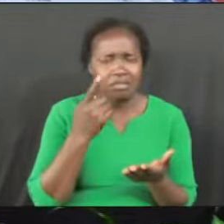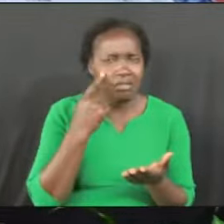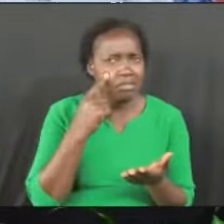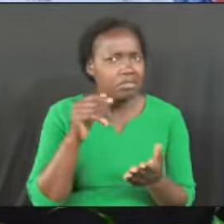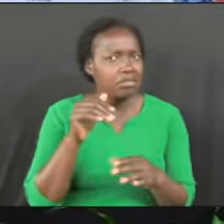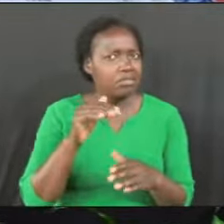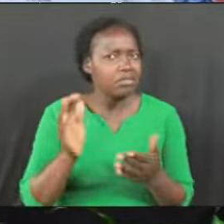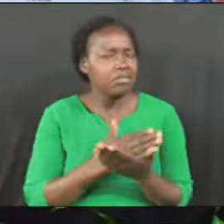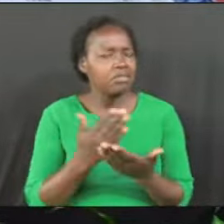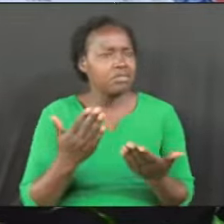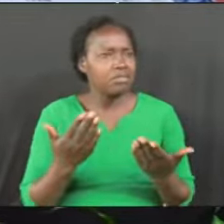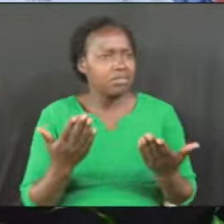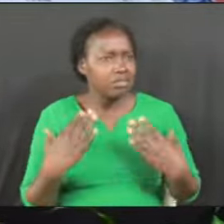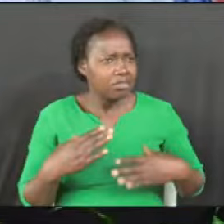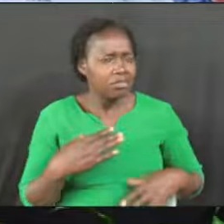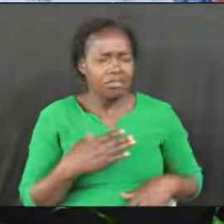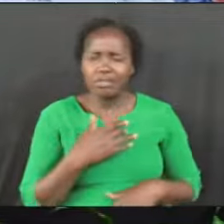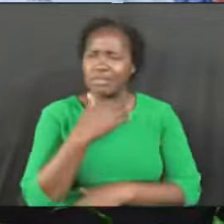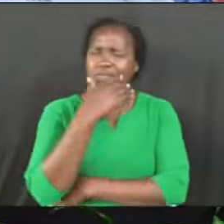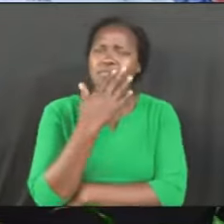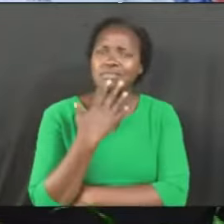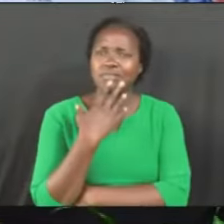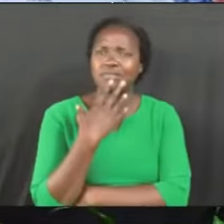wonder where they went wrong?